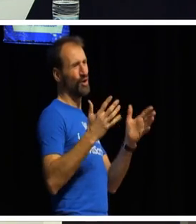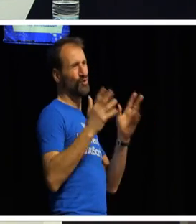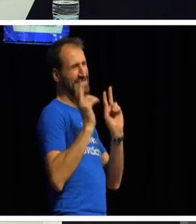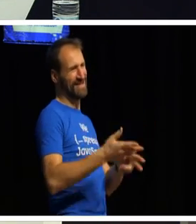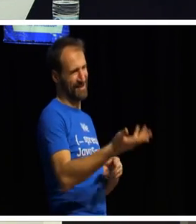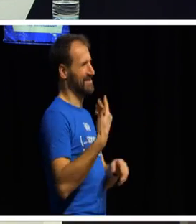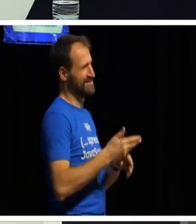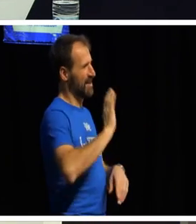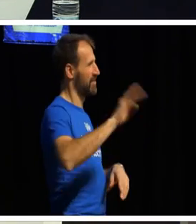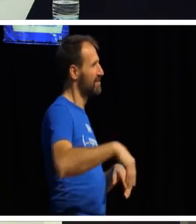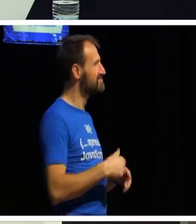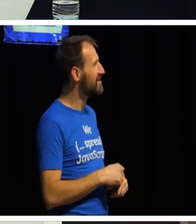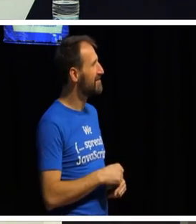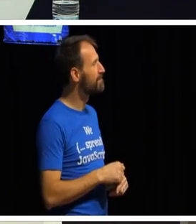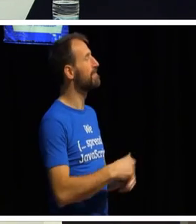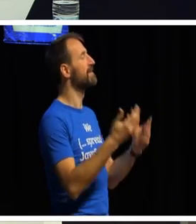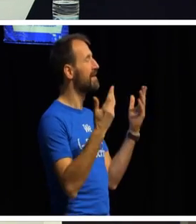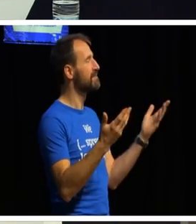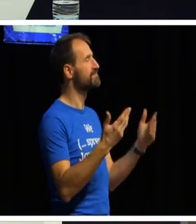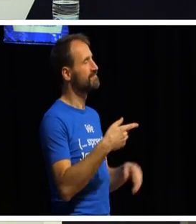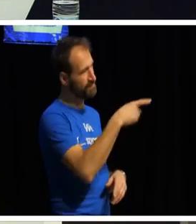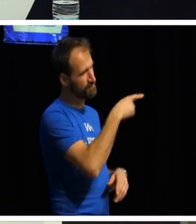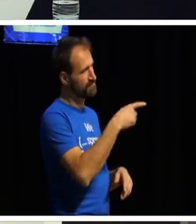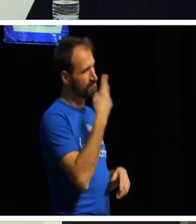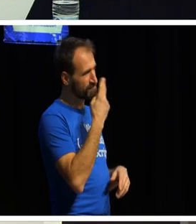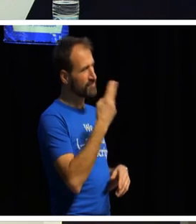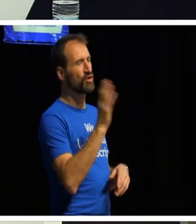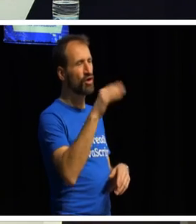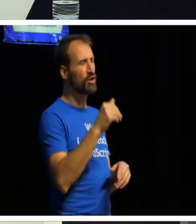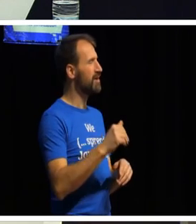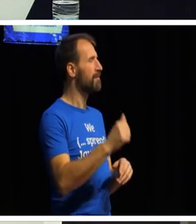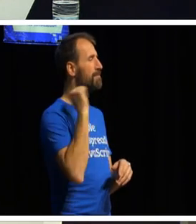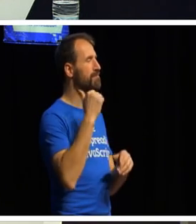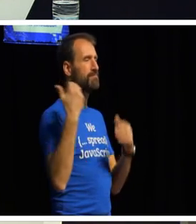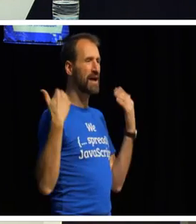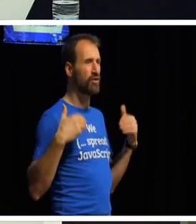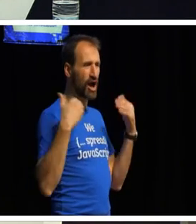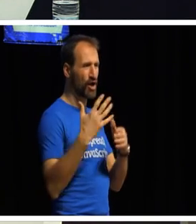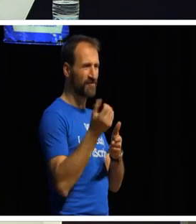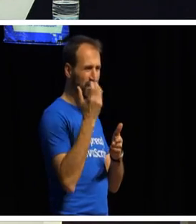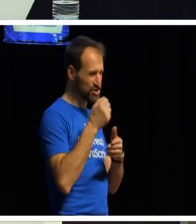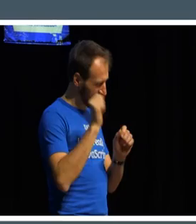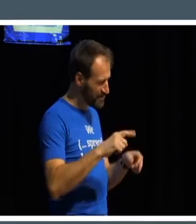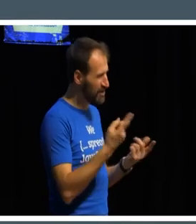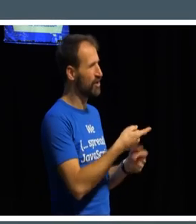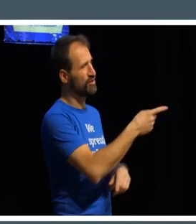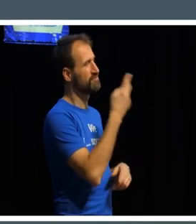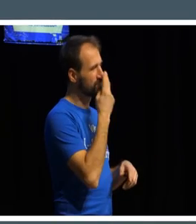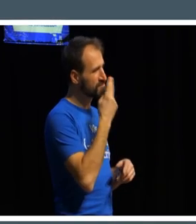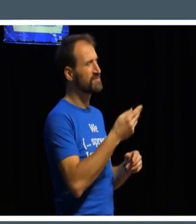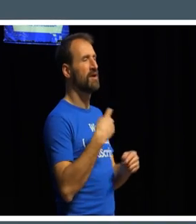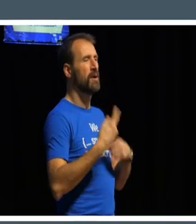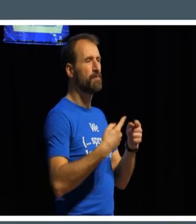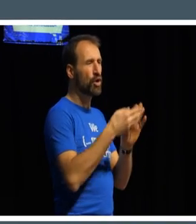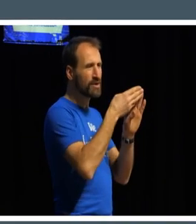what do I want to talk about? Yeah, we're going to do background fetching. It's going to be good. You'll get like a progress bar as things happening in